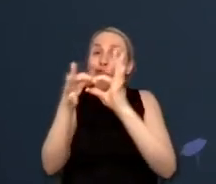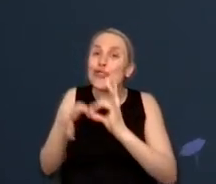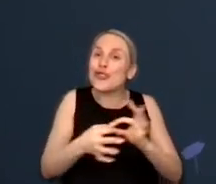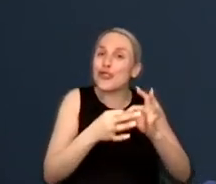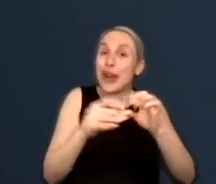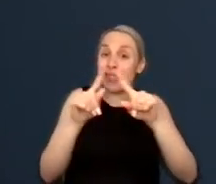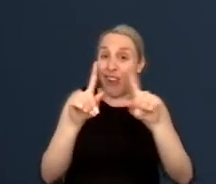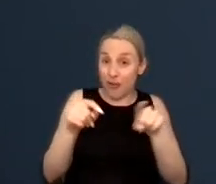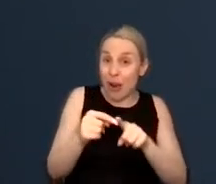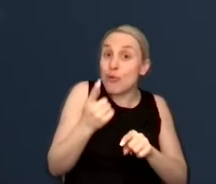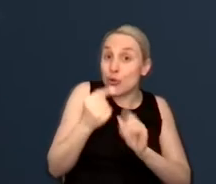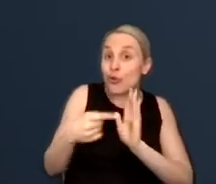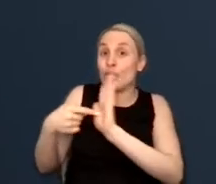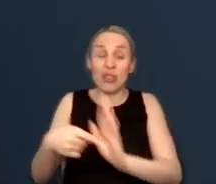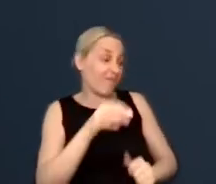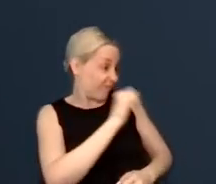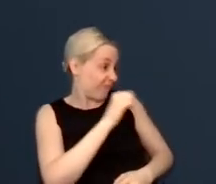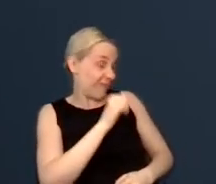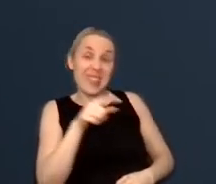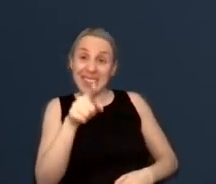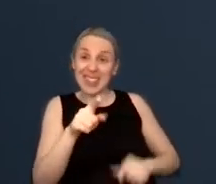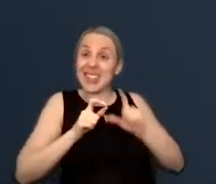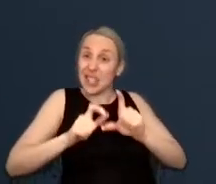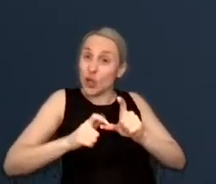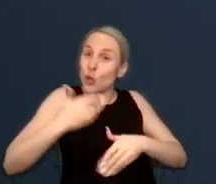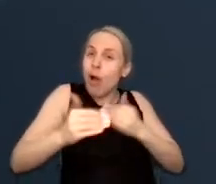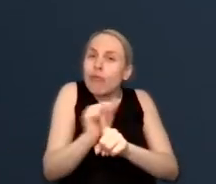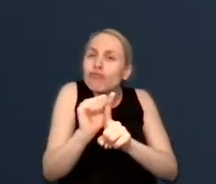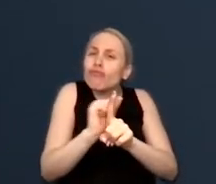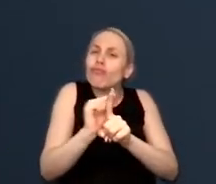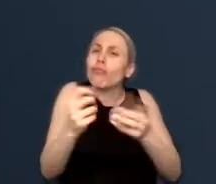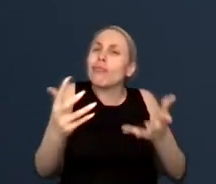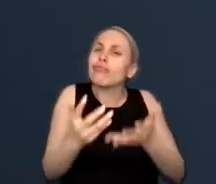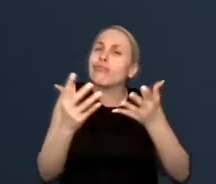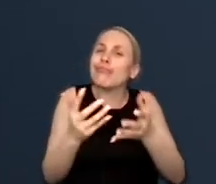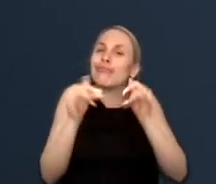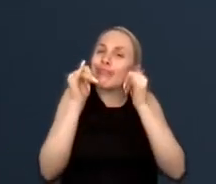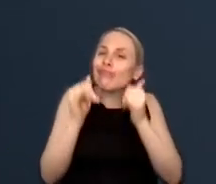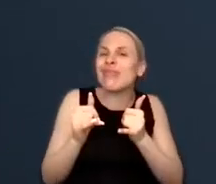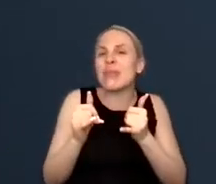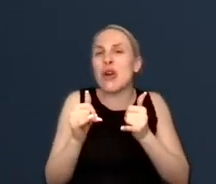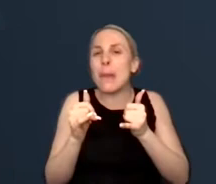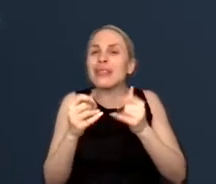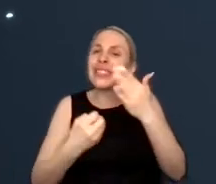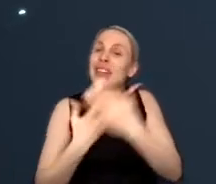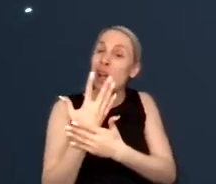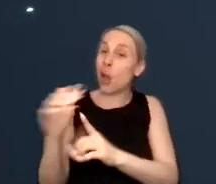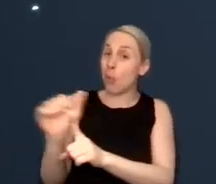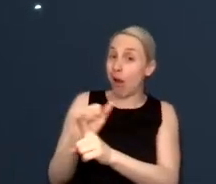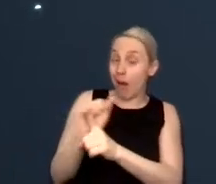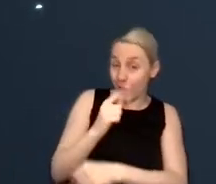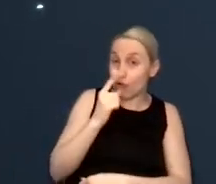this game is kind of continuously in development, right? So we could play around with like, leaning more into that metaphor or